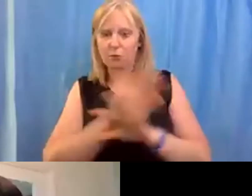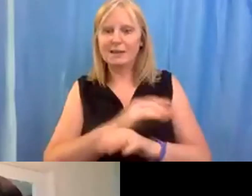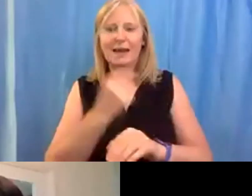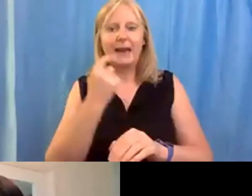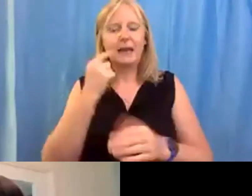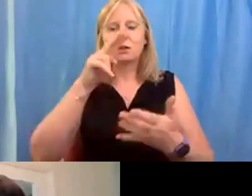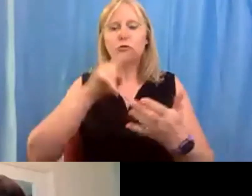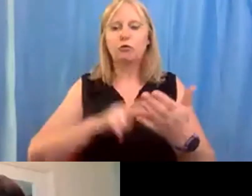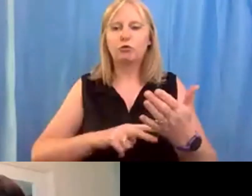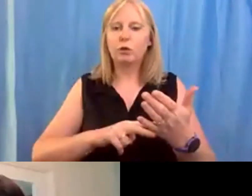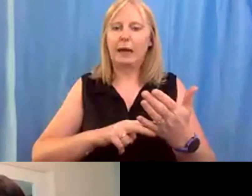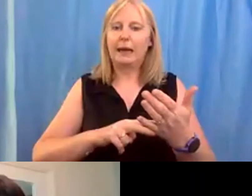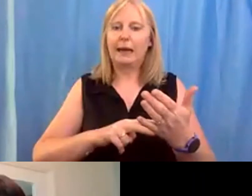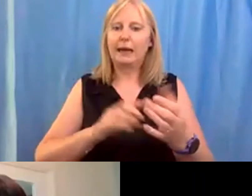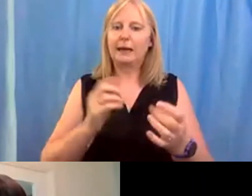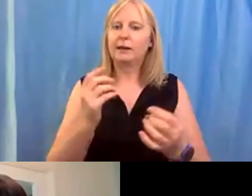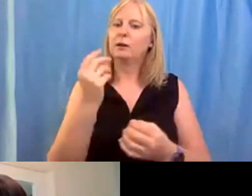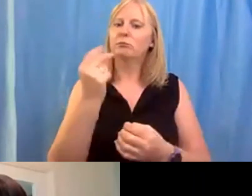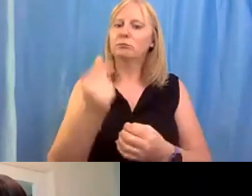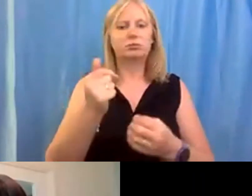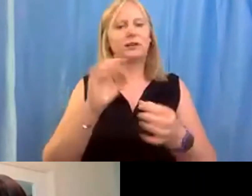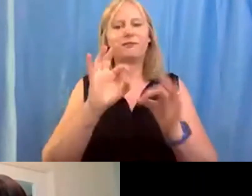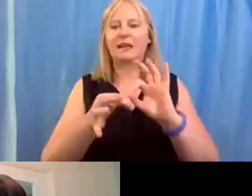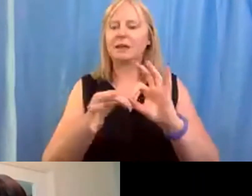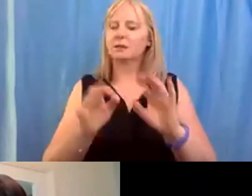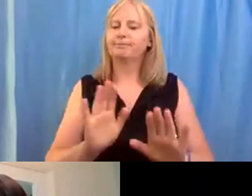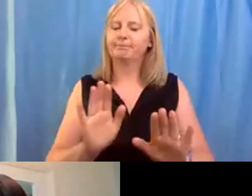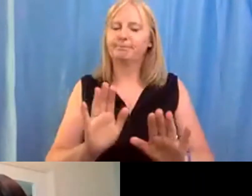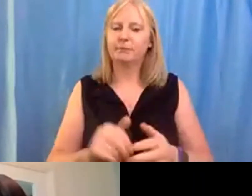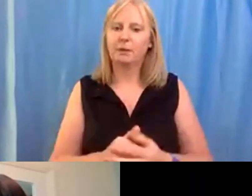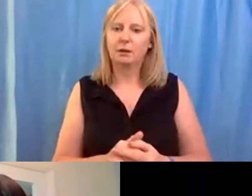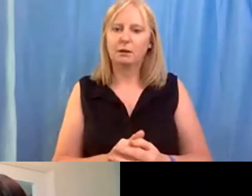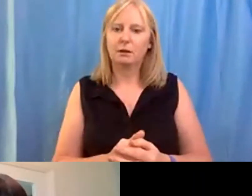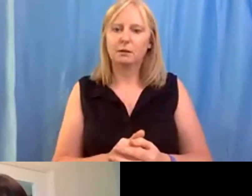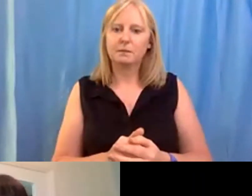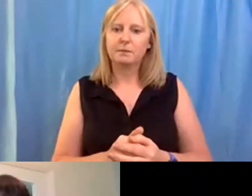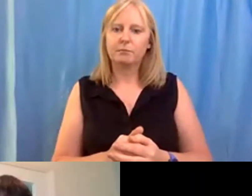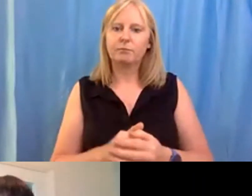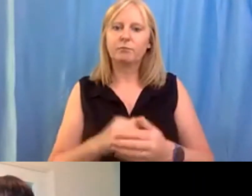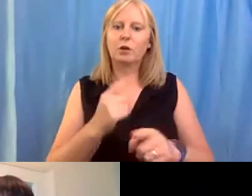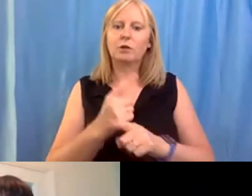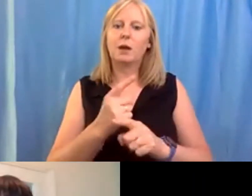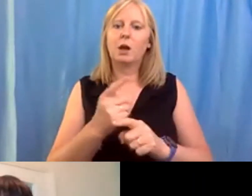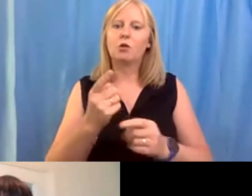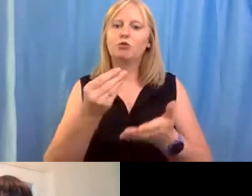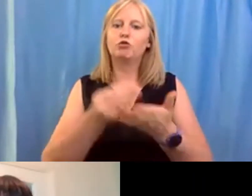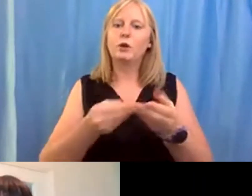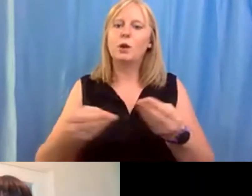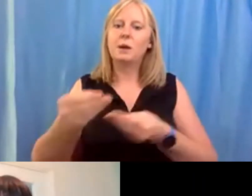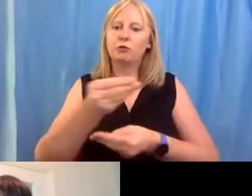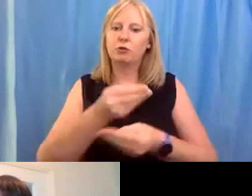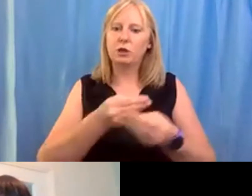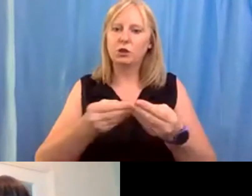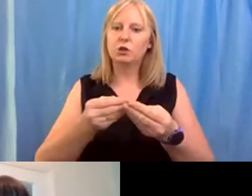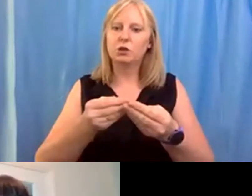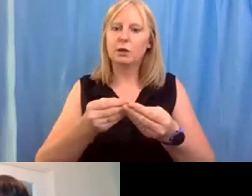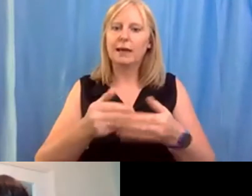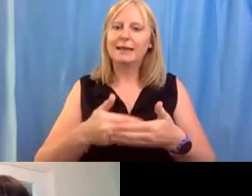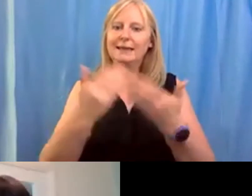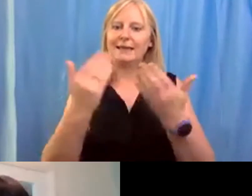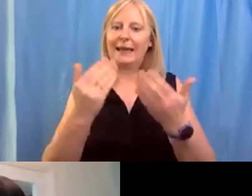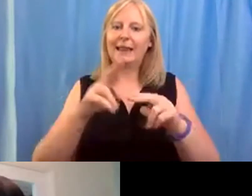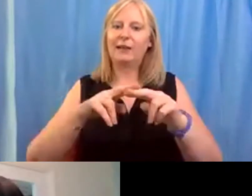a magic bullet here. With regards to remuneration, I think we agreed that a daily fee was easier for people